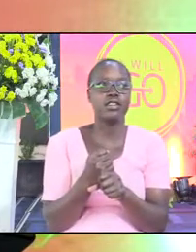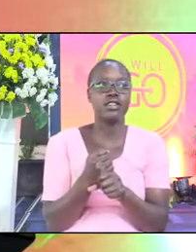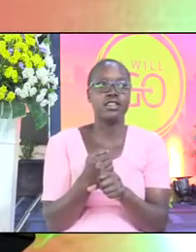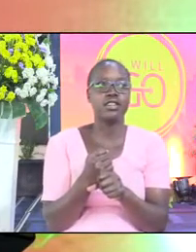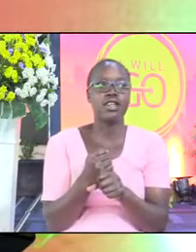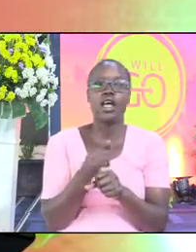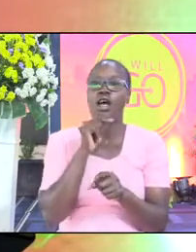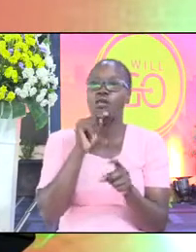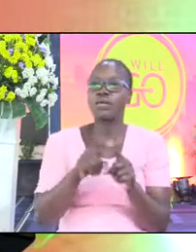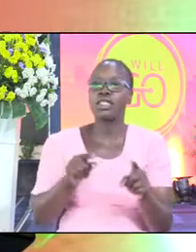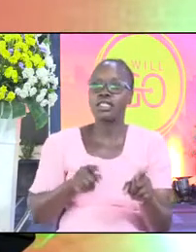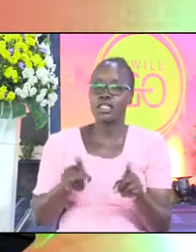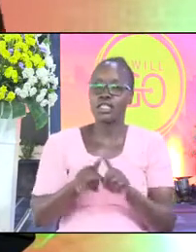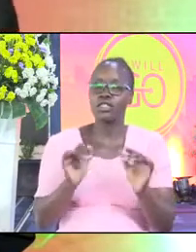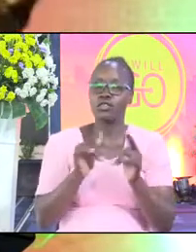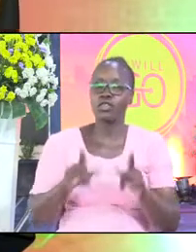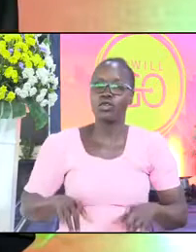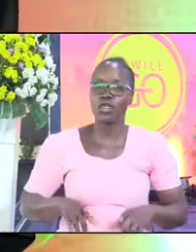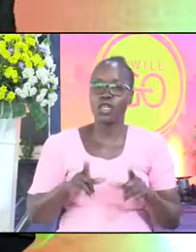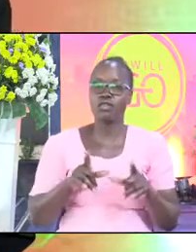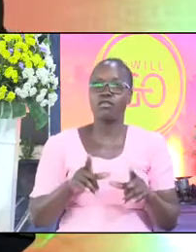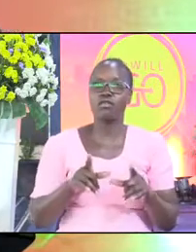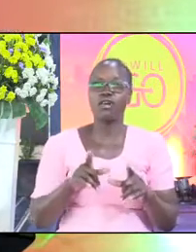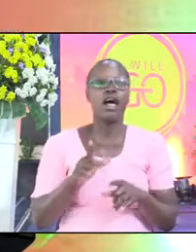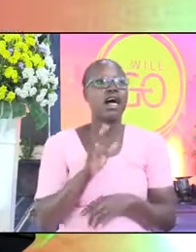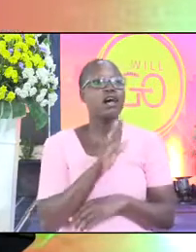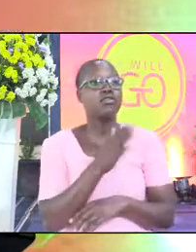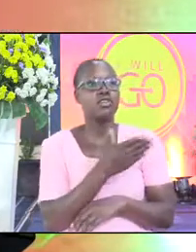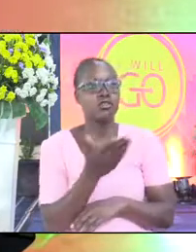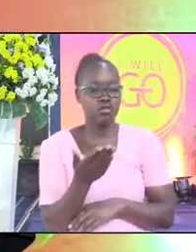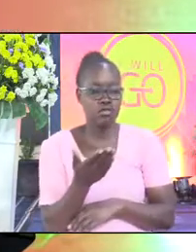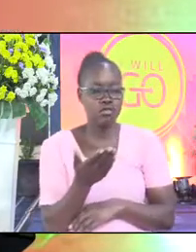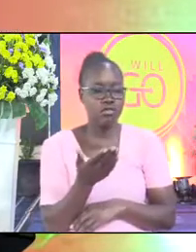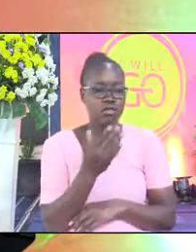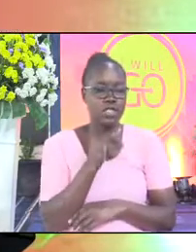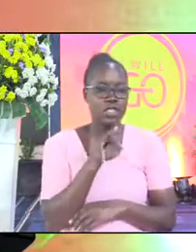My brothers and sisters of New Life, visiting friends, there is